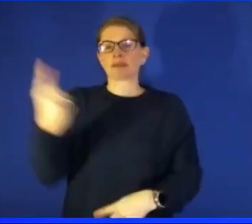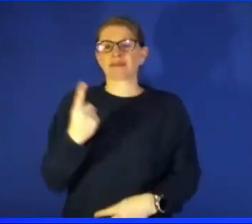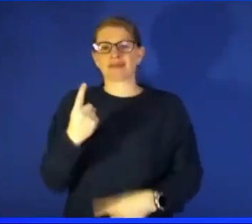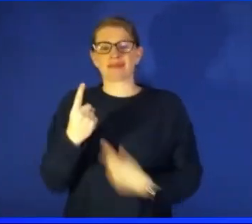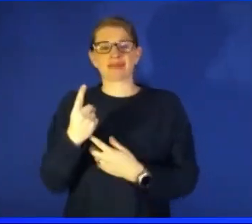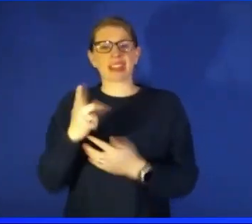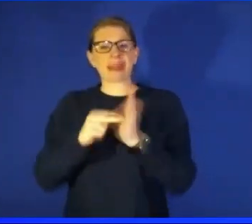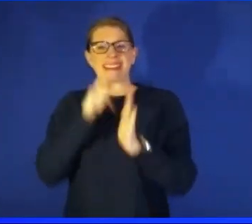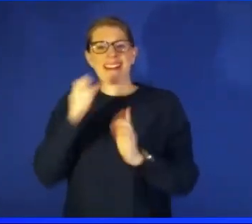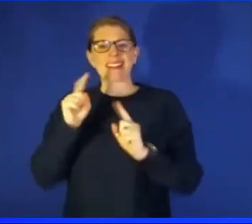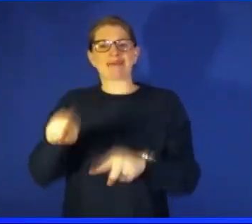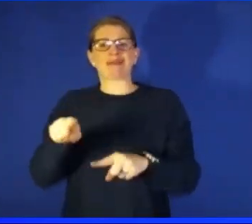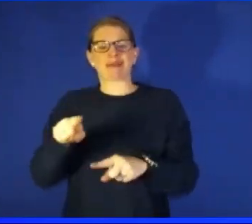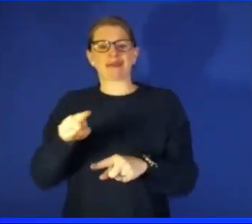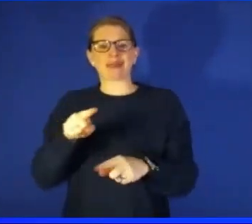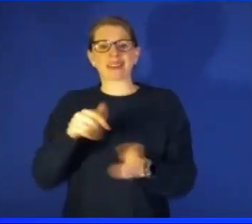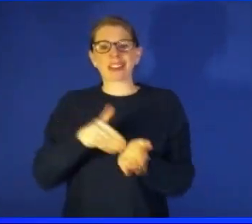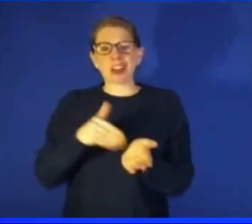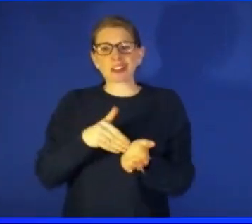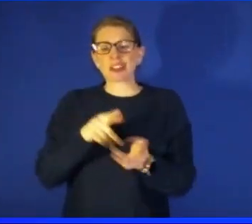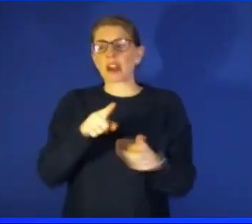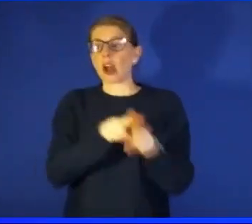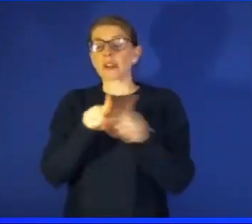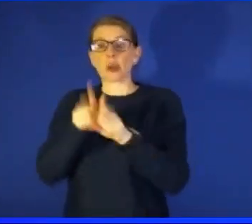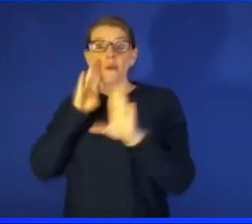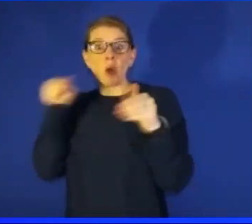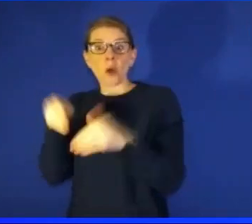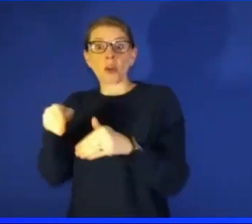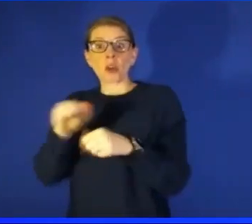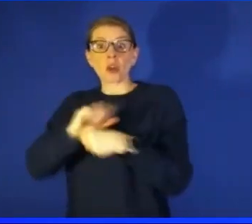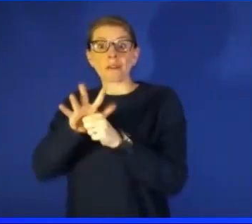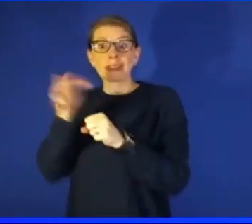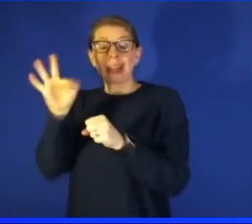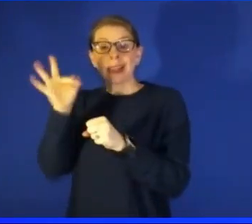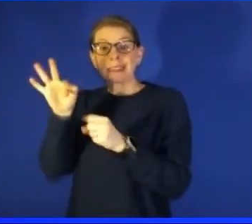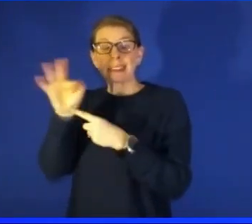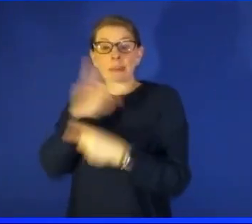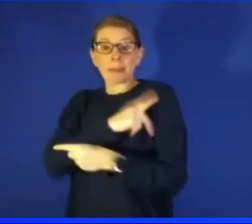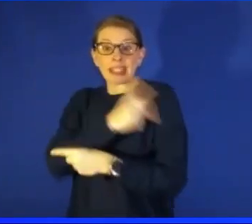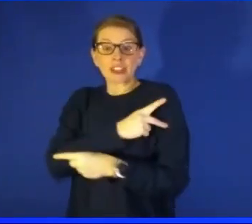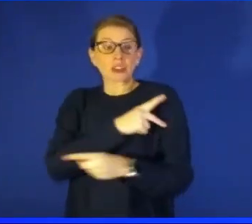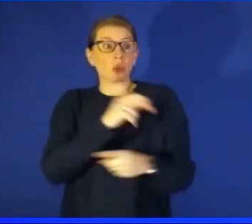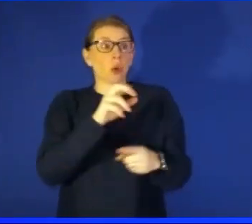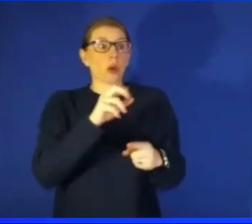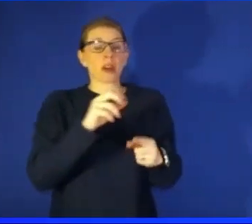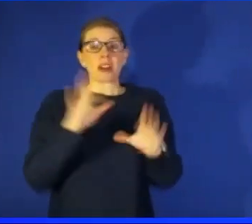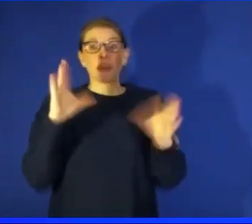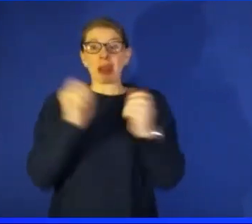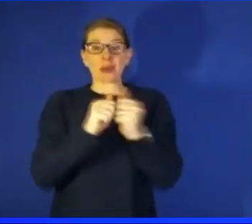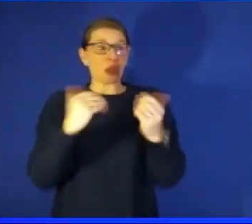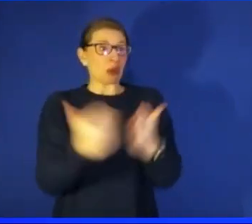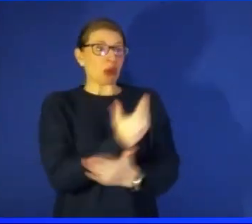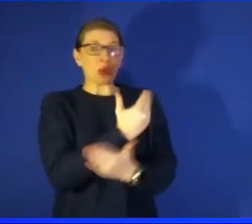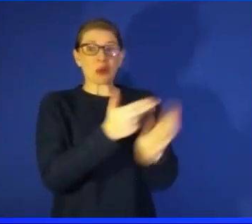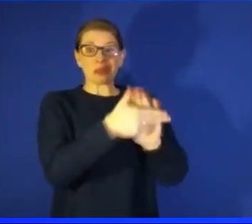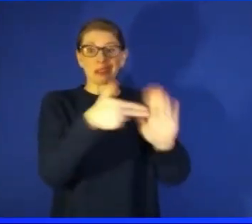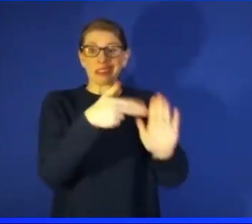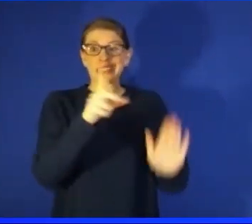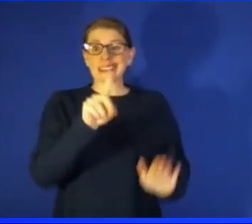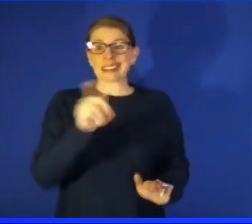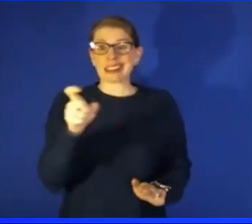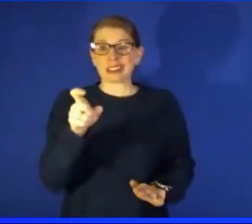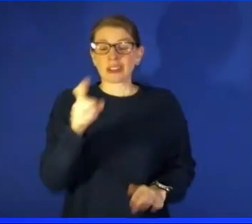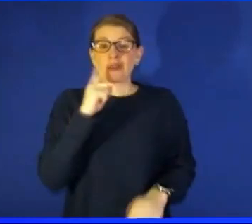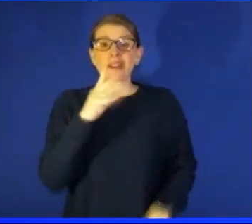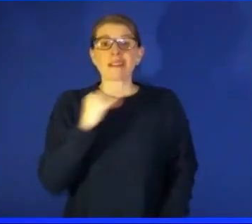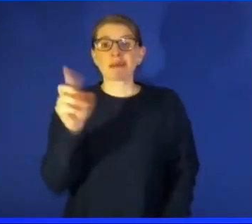the focus on the COVID-19 patients versus someone who's newly diagnosed with diabetes has kind of been difficult. And then